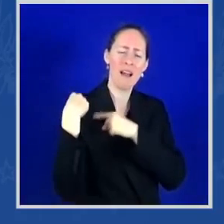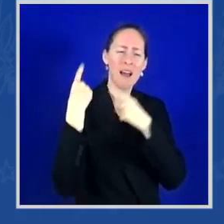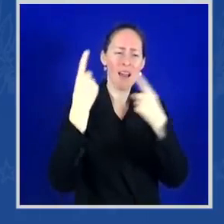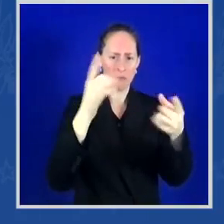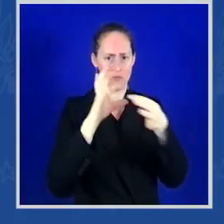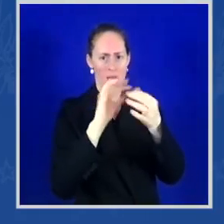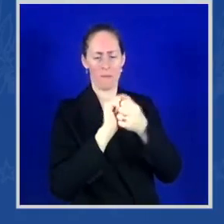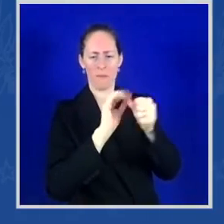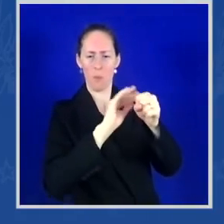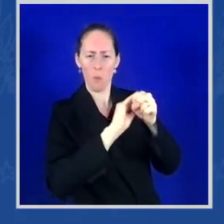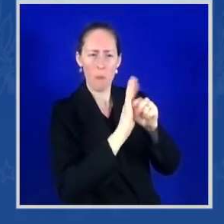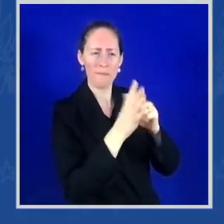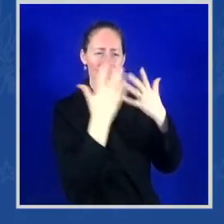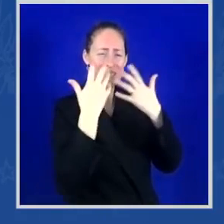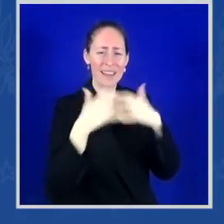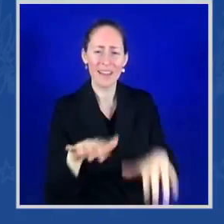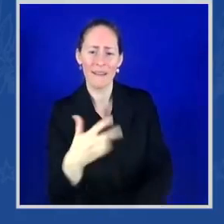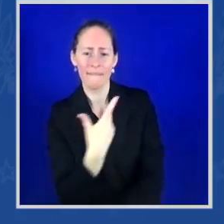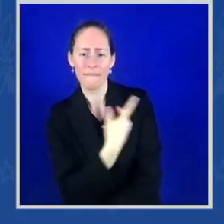of your administration.